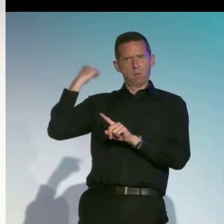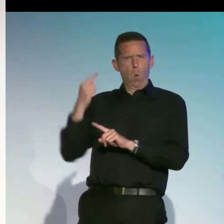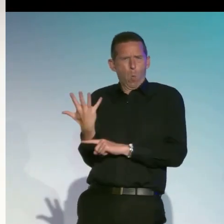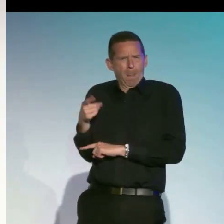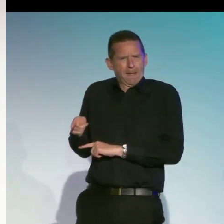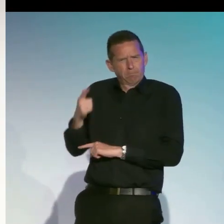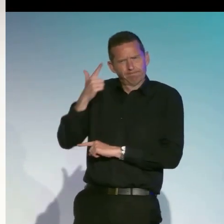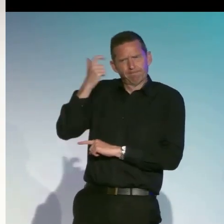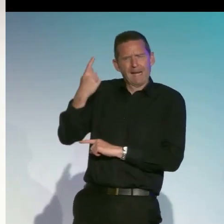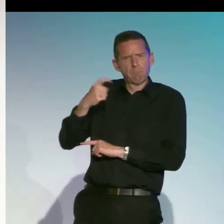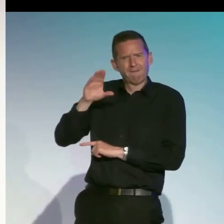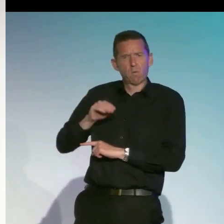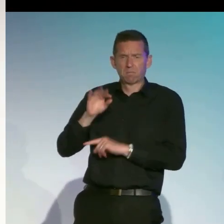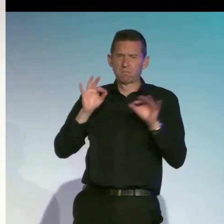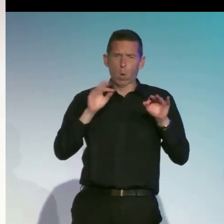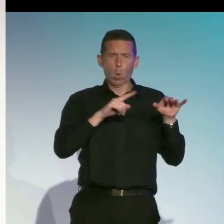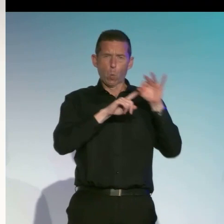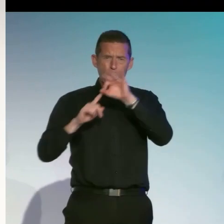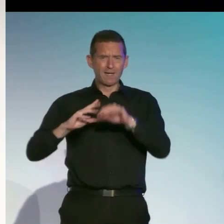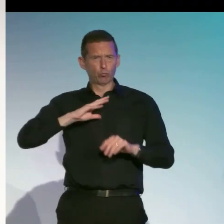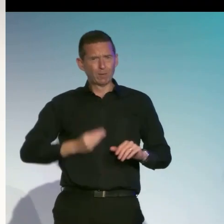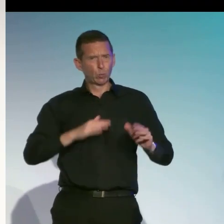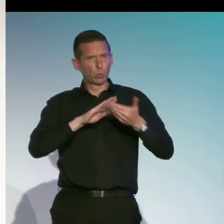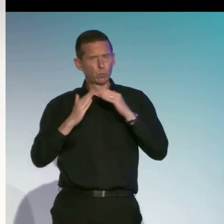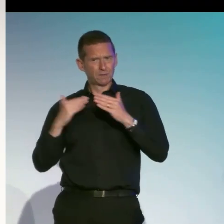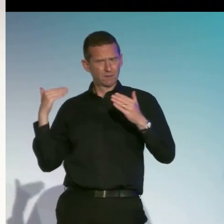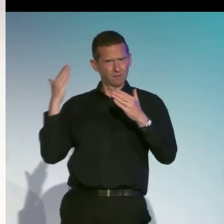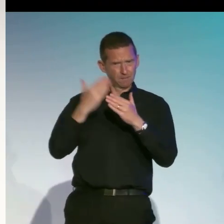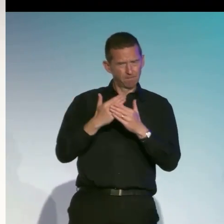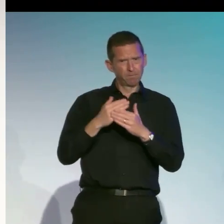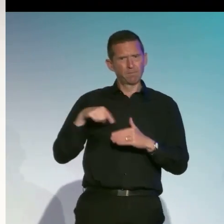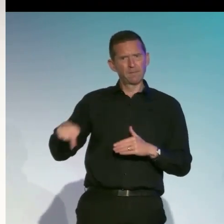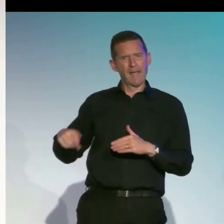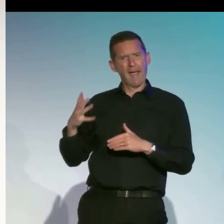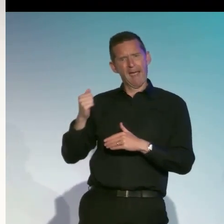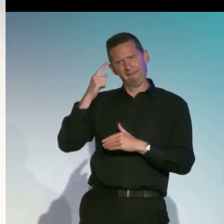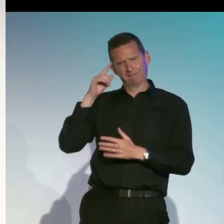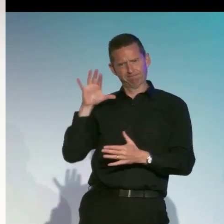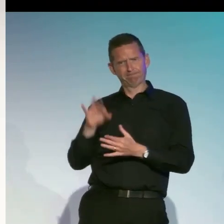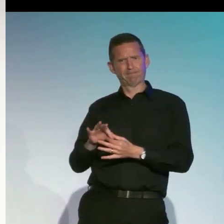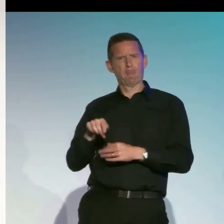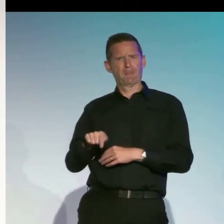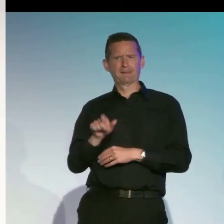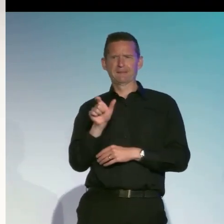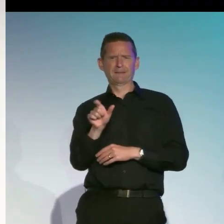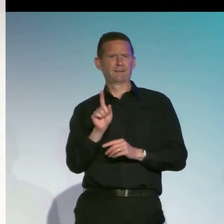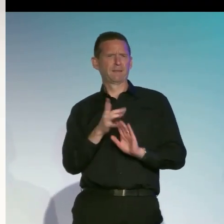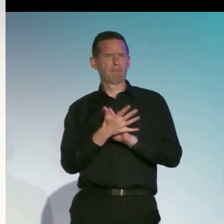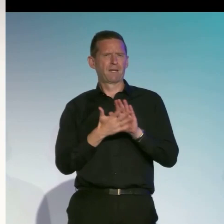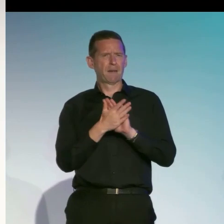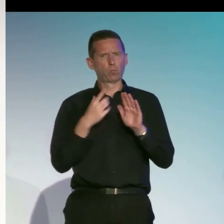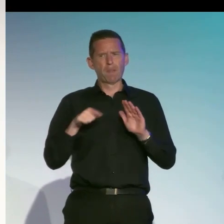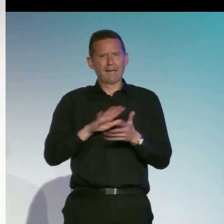for queer and trans communities that have used and anchored themselves around this term. Because it has been a way